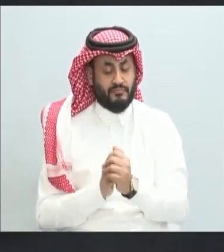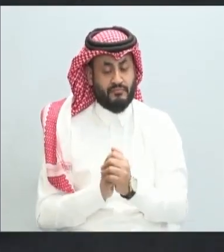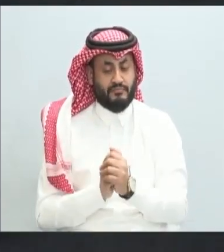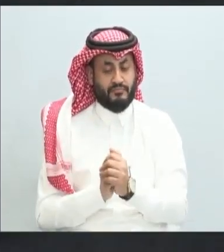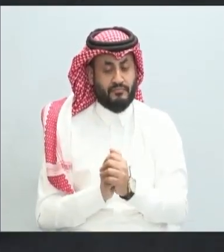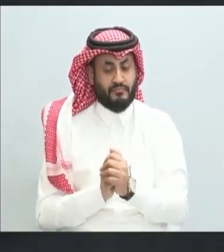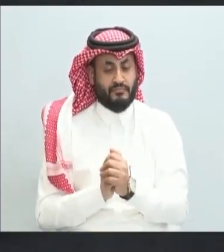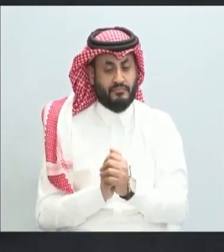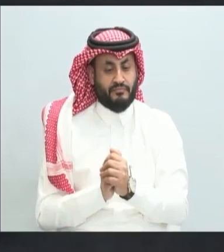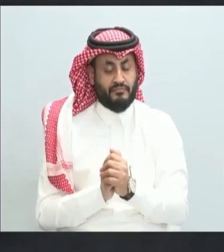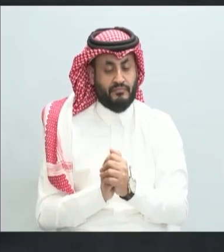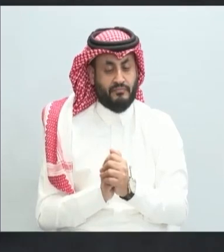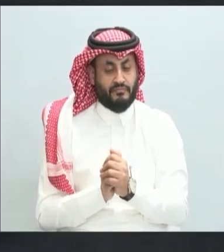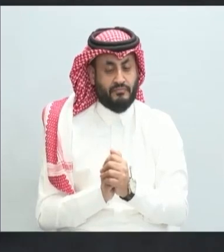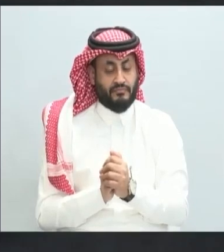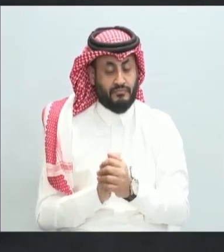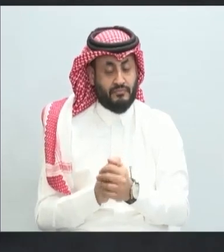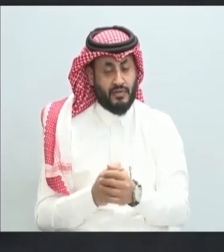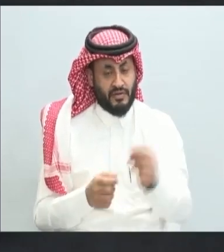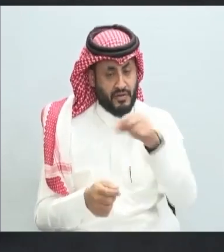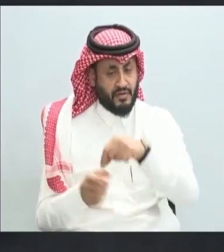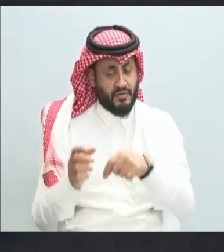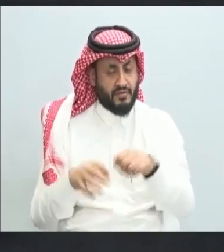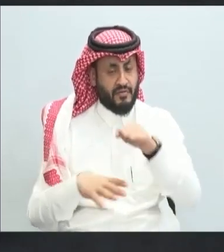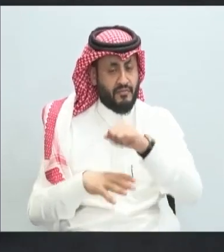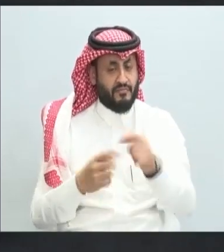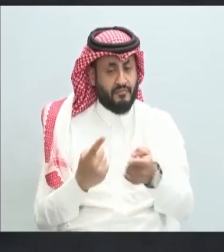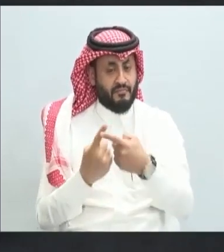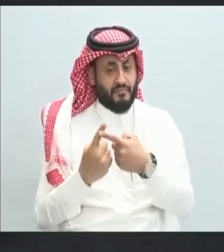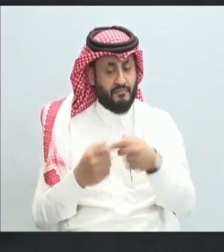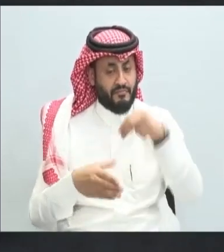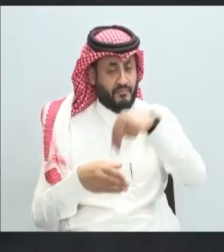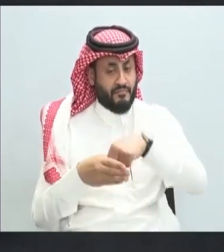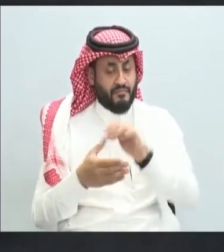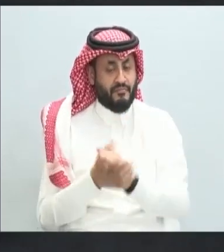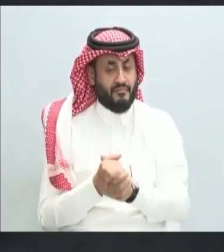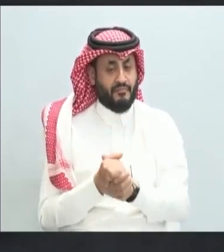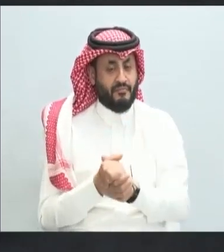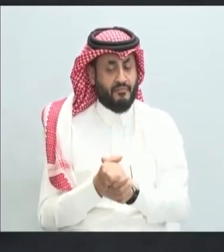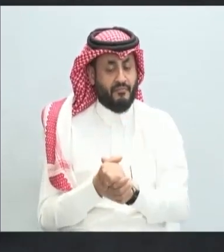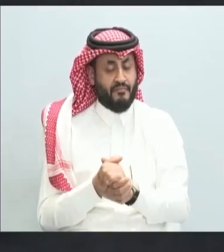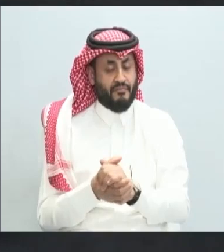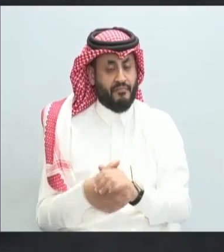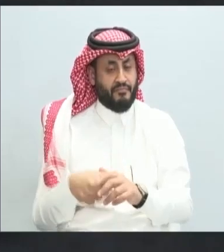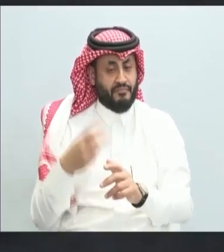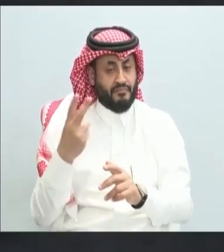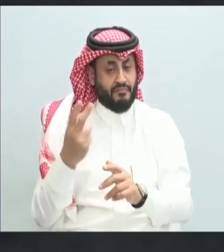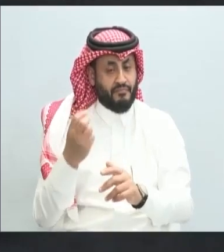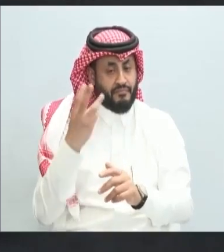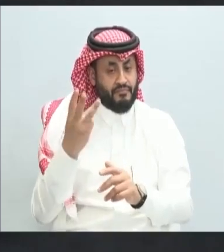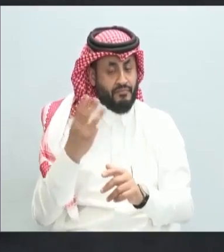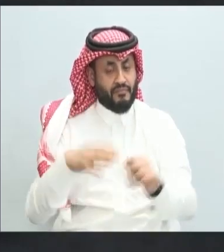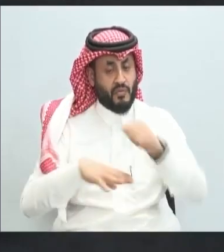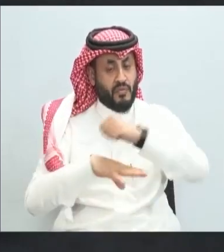diary used the prepositions. In the first one he used in my room, and with the second one